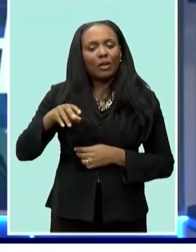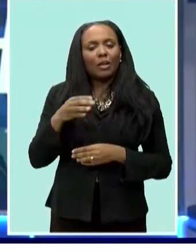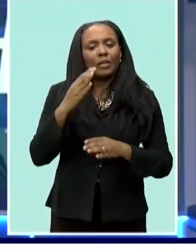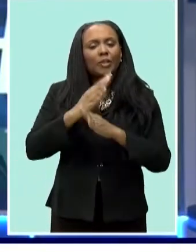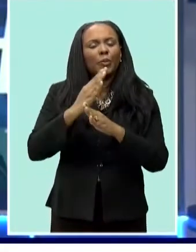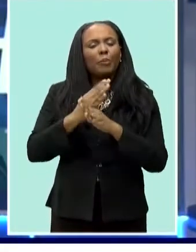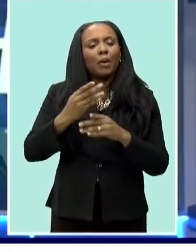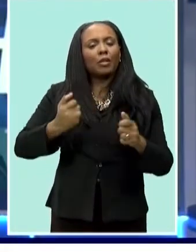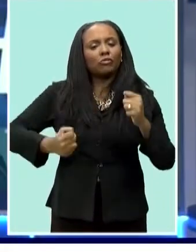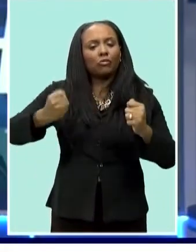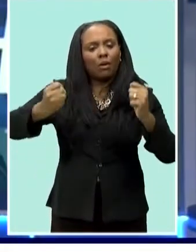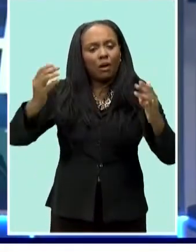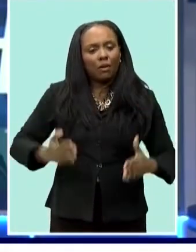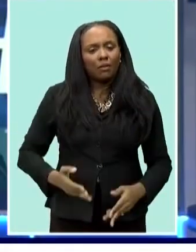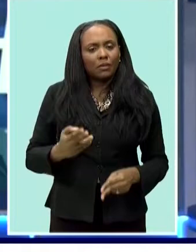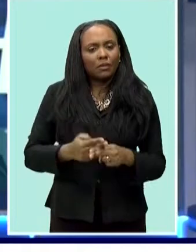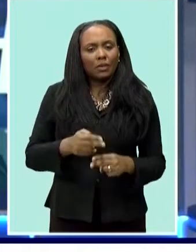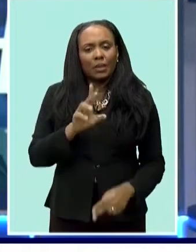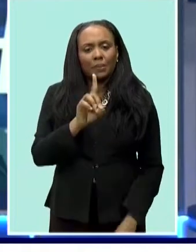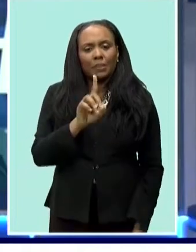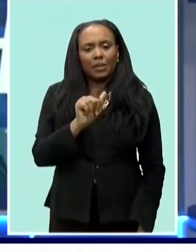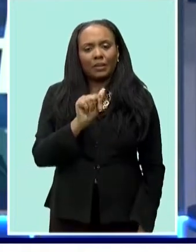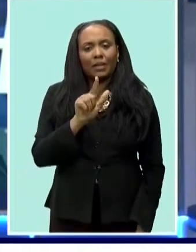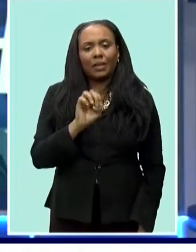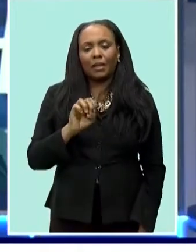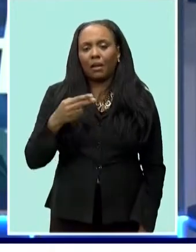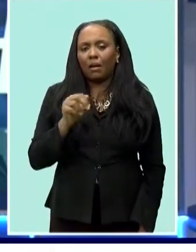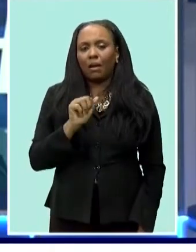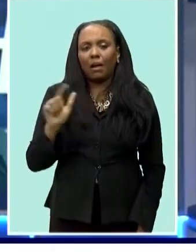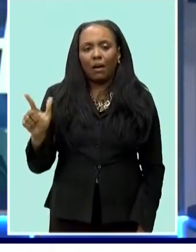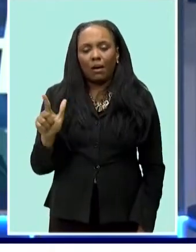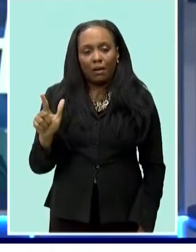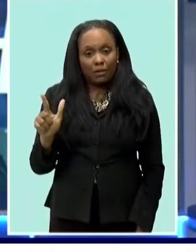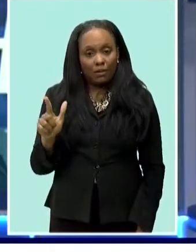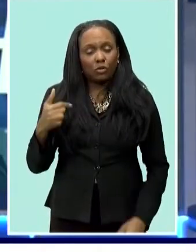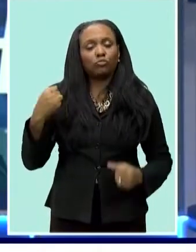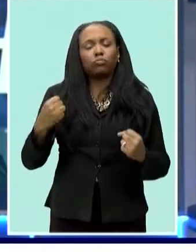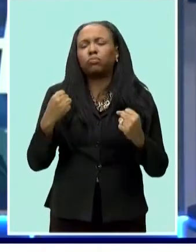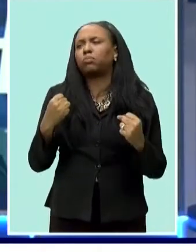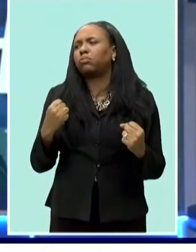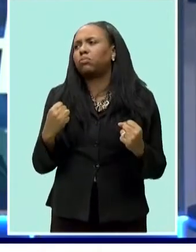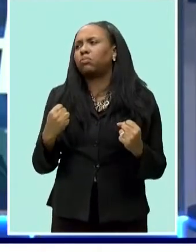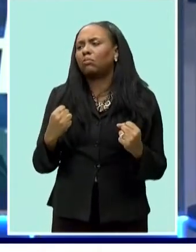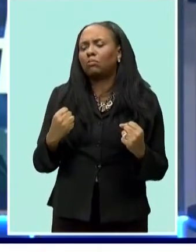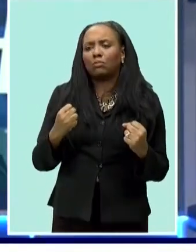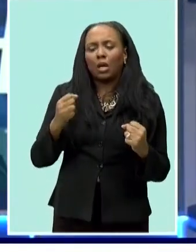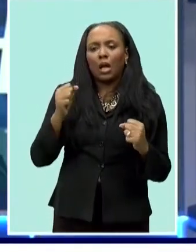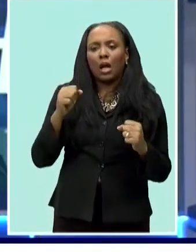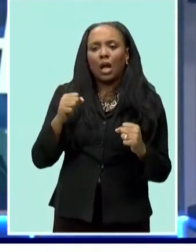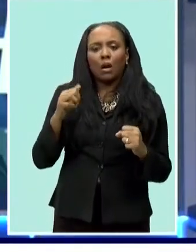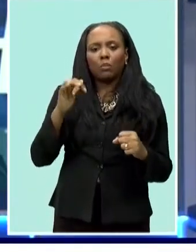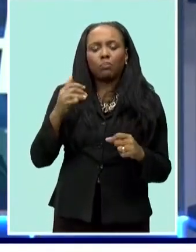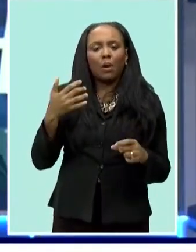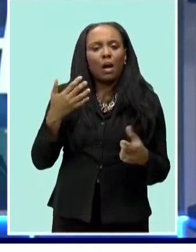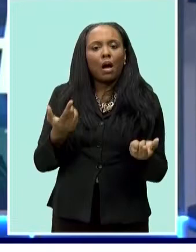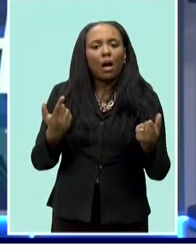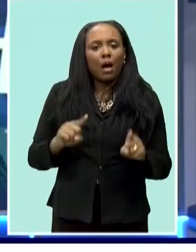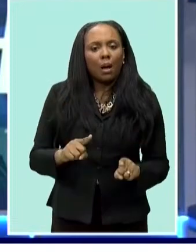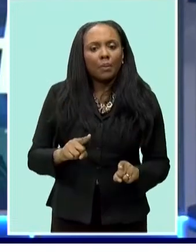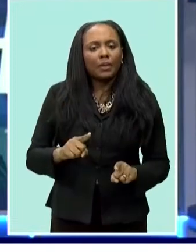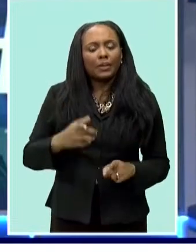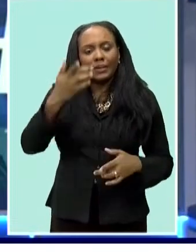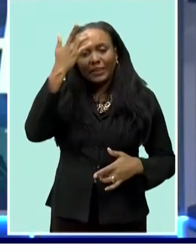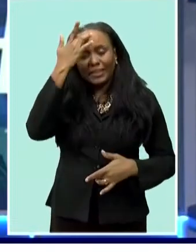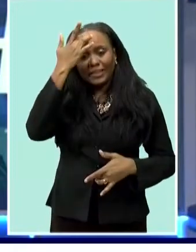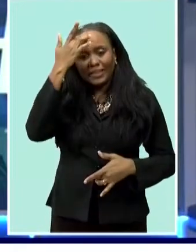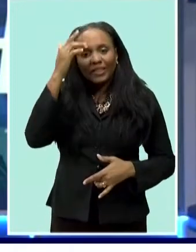of heroic bus driver Dale Hall, who leapt into action when a Lodge School student fell ill on the bus. Now, you might remember he put the